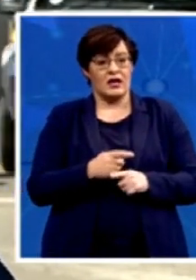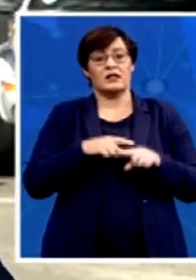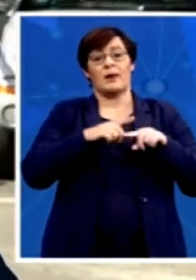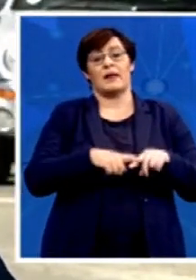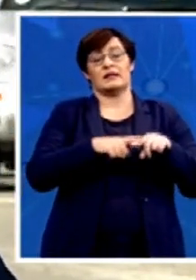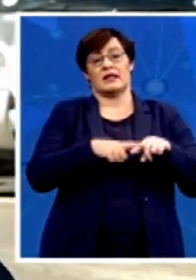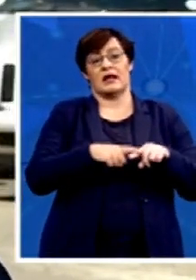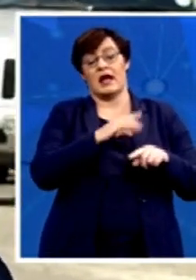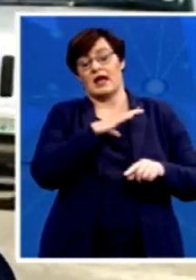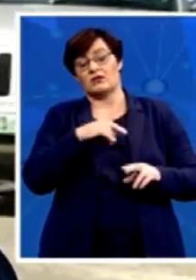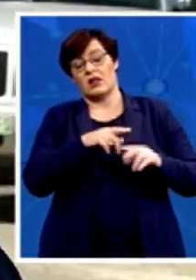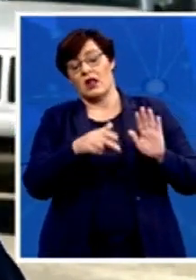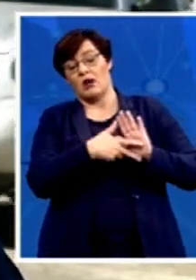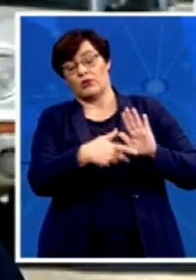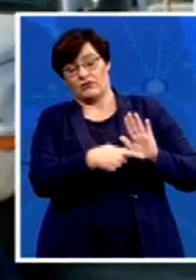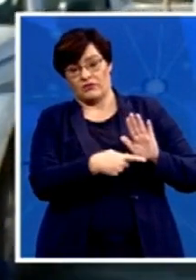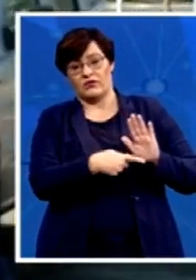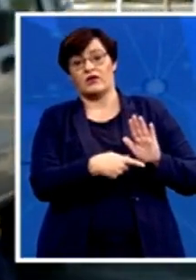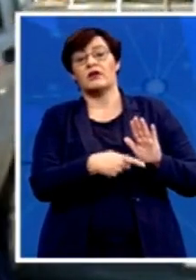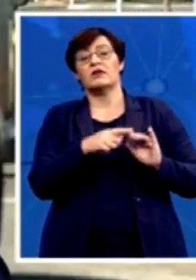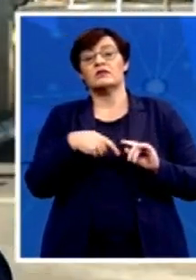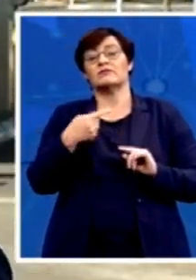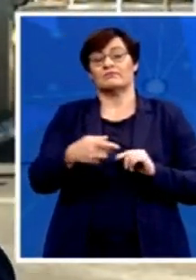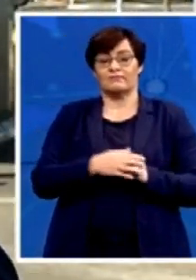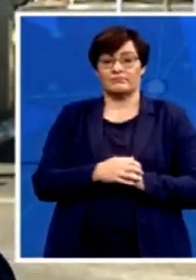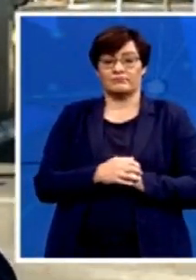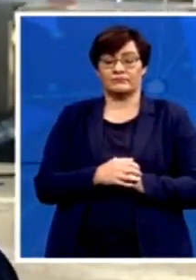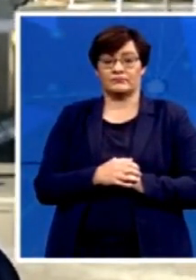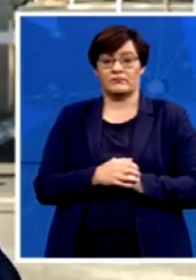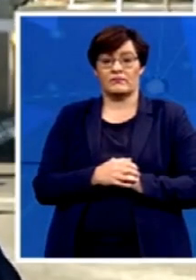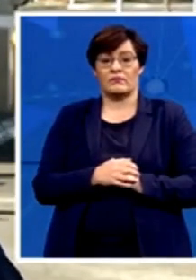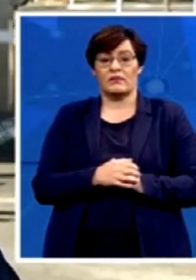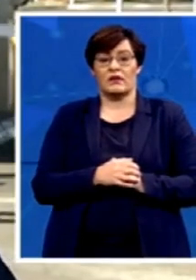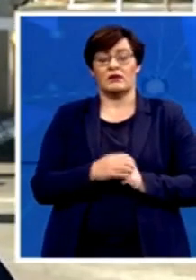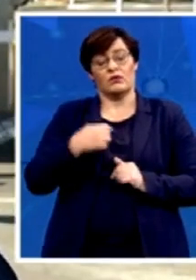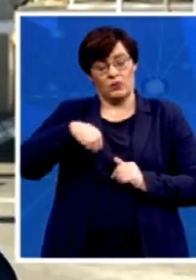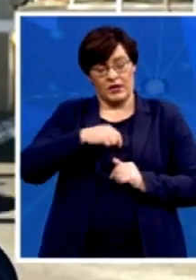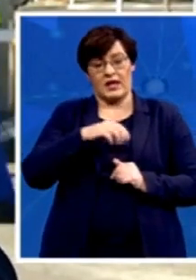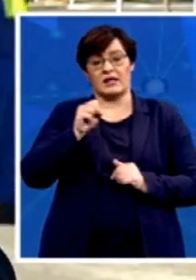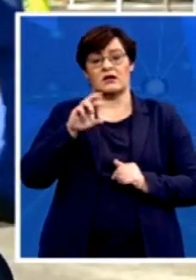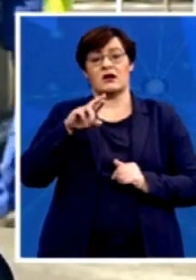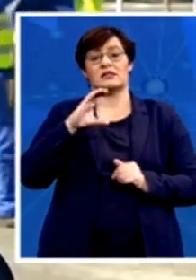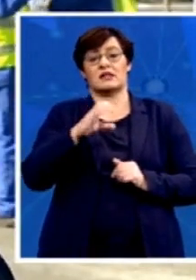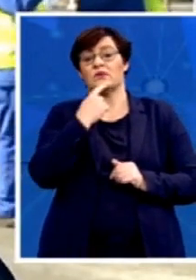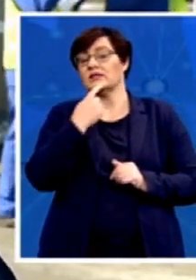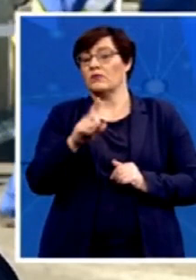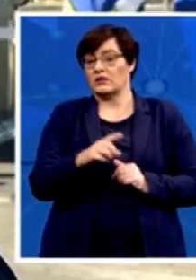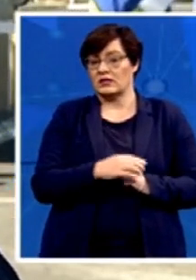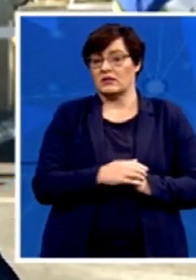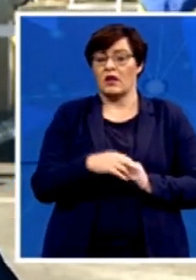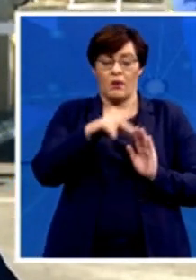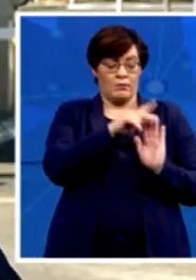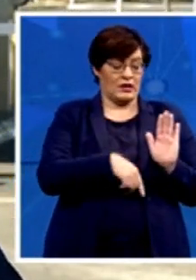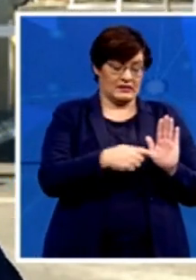of the University of the Free State's approval. And what we're currently doing as the ISRC, we are taking the policy for consultation in all